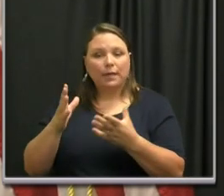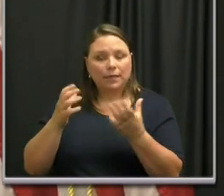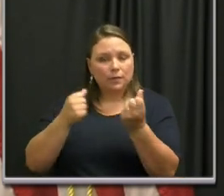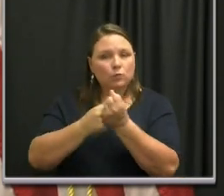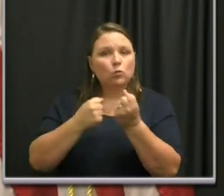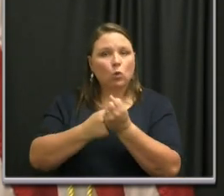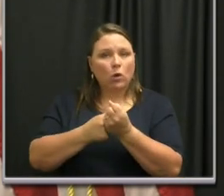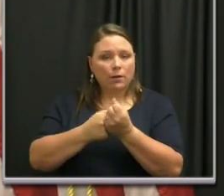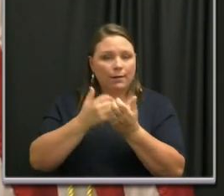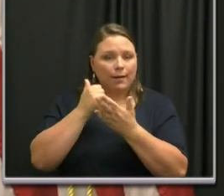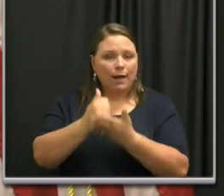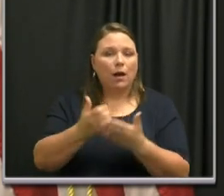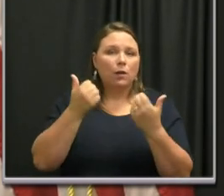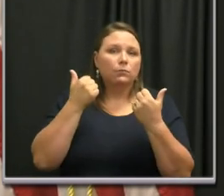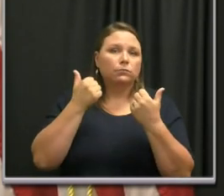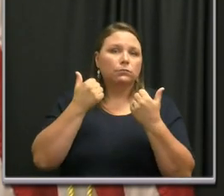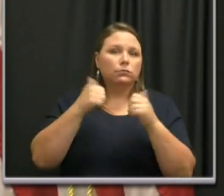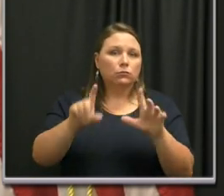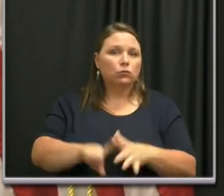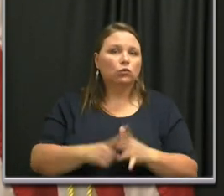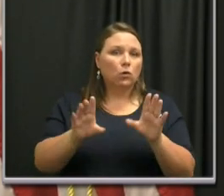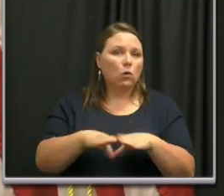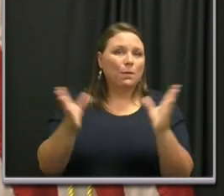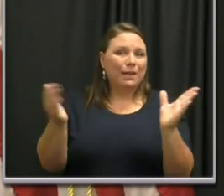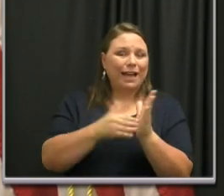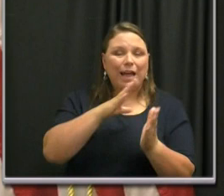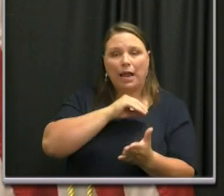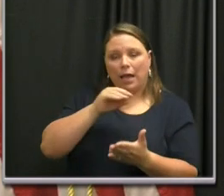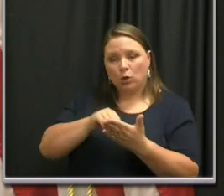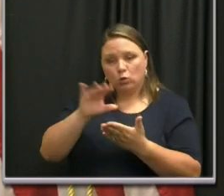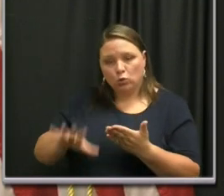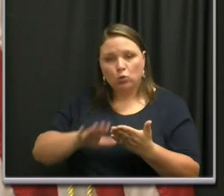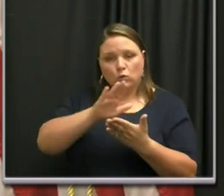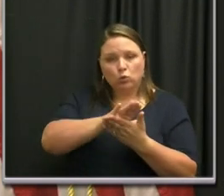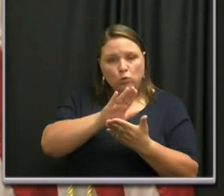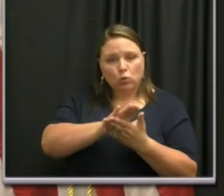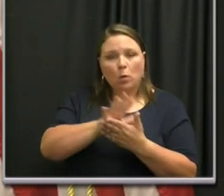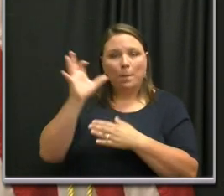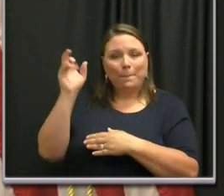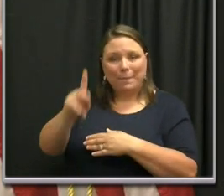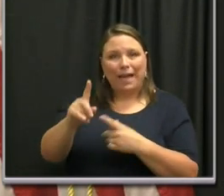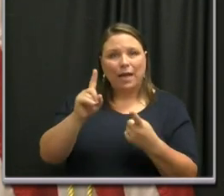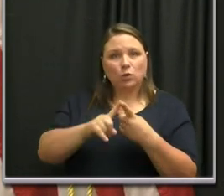getting us restarted and our students back at school in a learning environment.